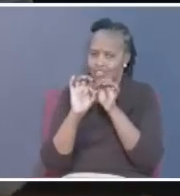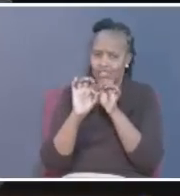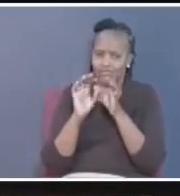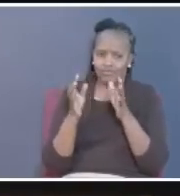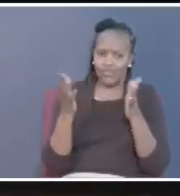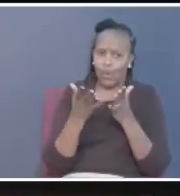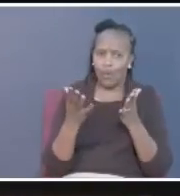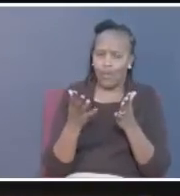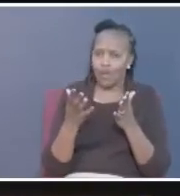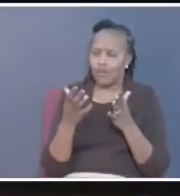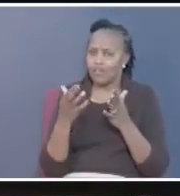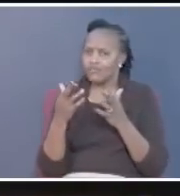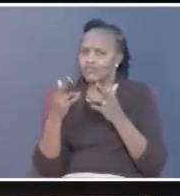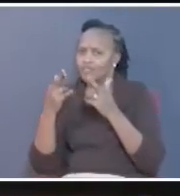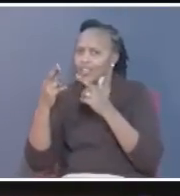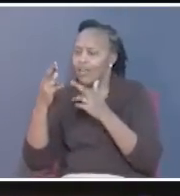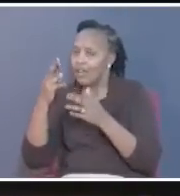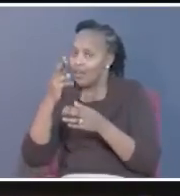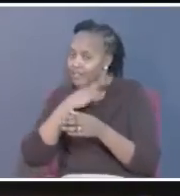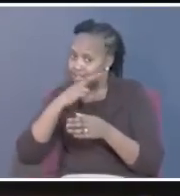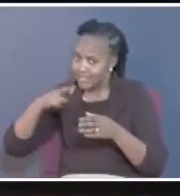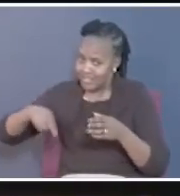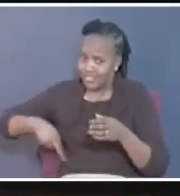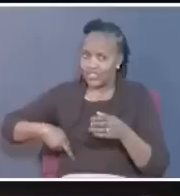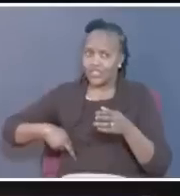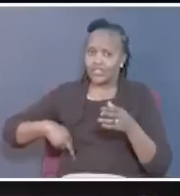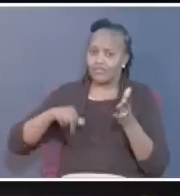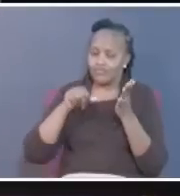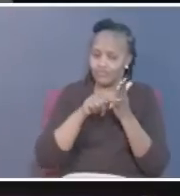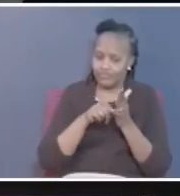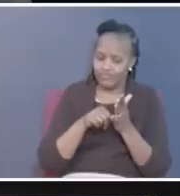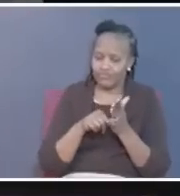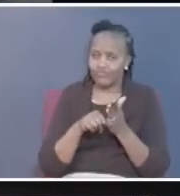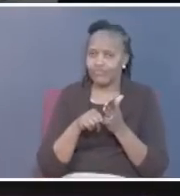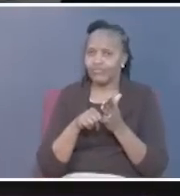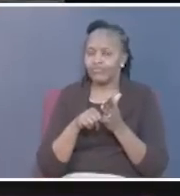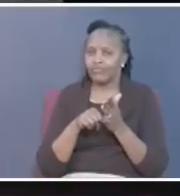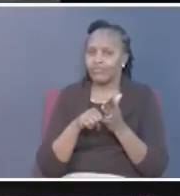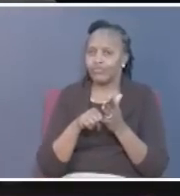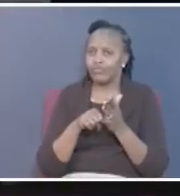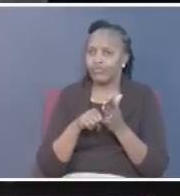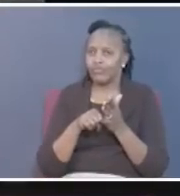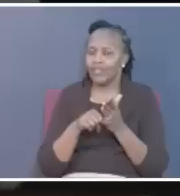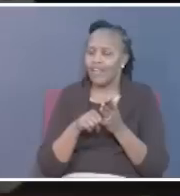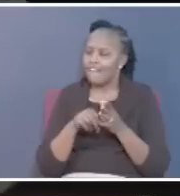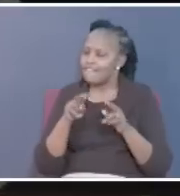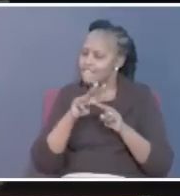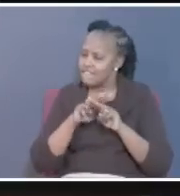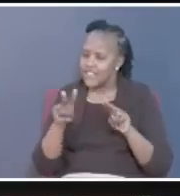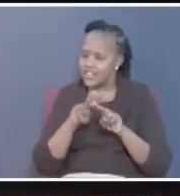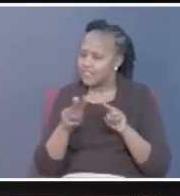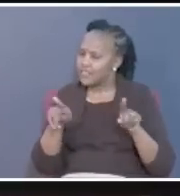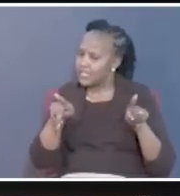multi-religious context where there was some crime and violence. A context that is very similar to a number